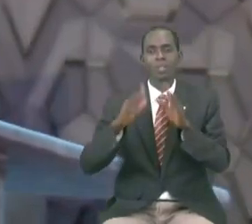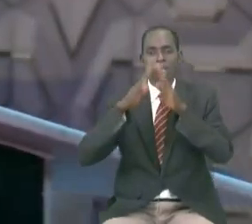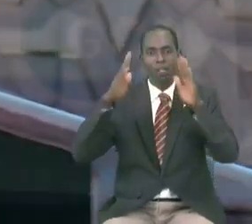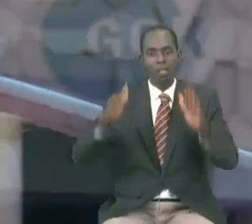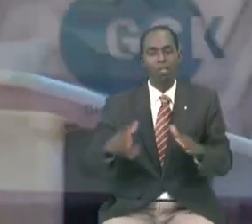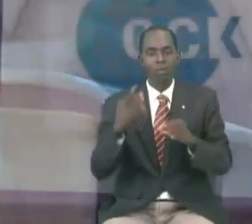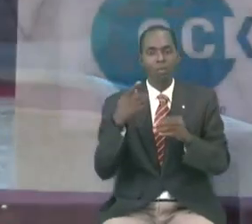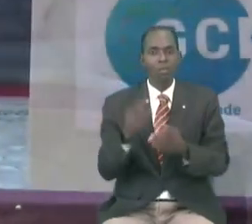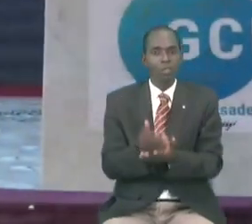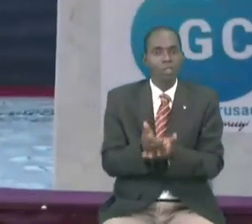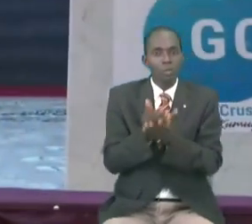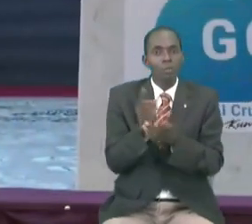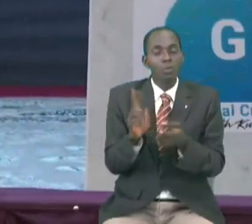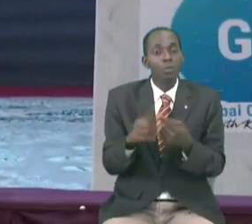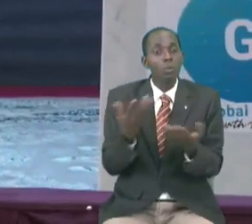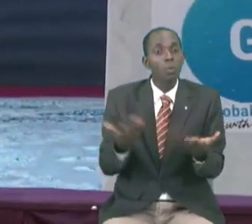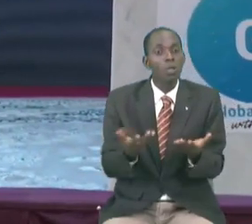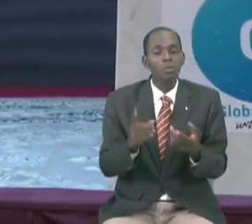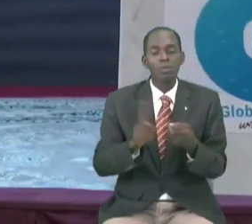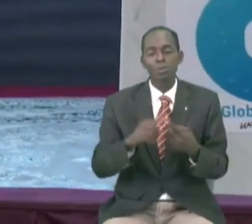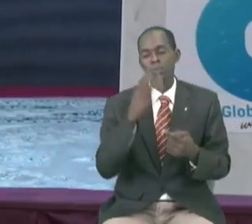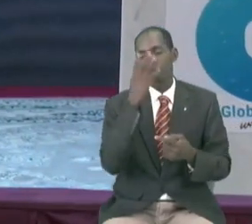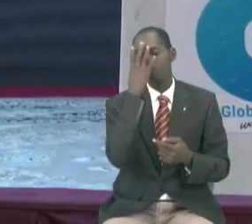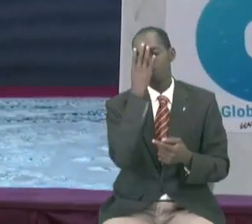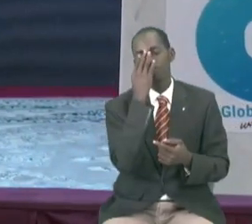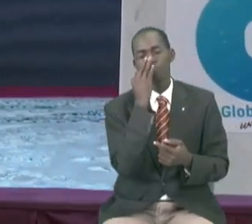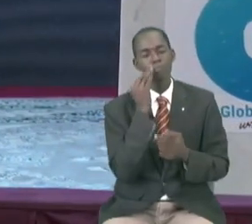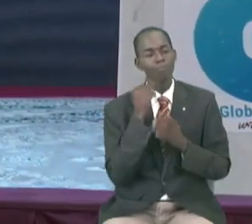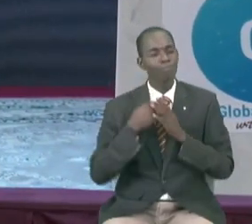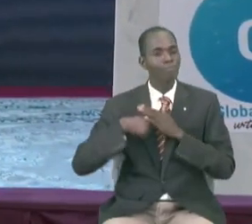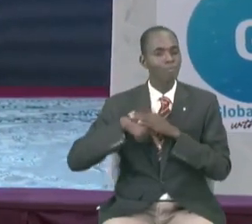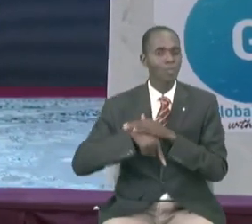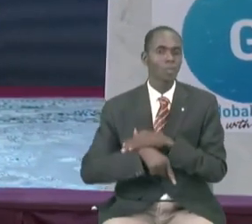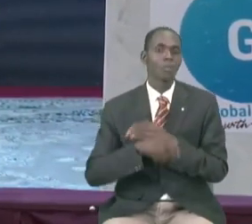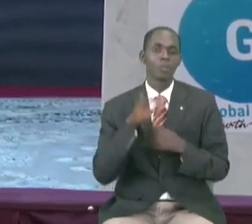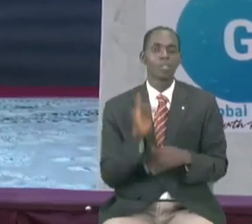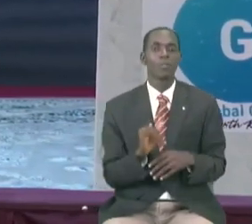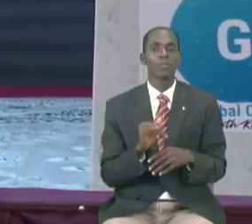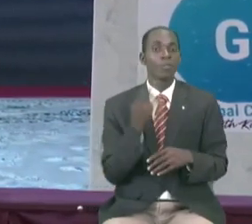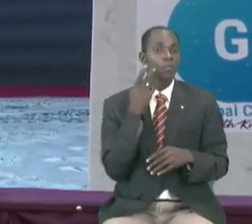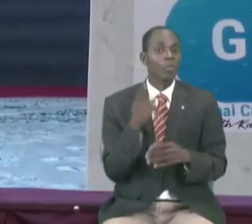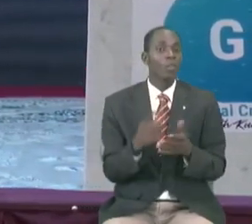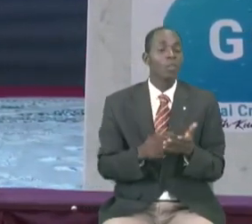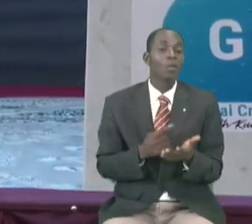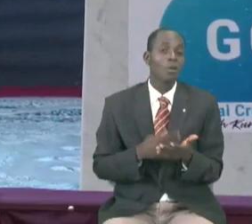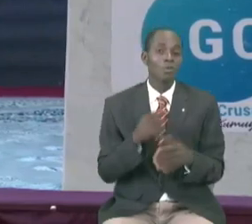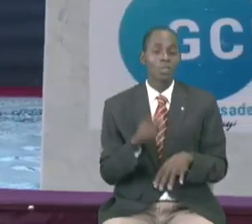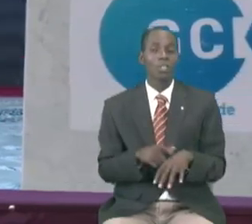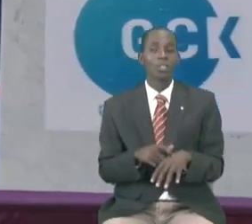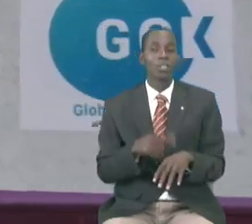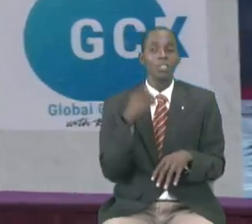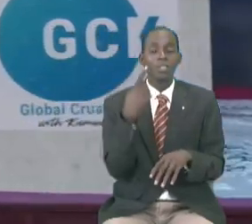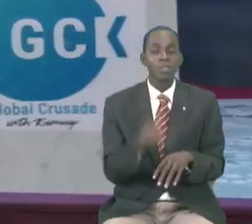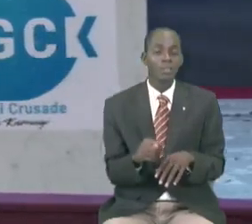cause of our problem, while we're crying and praying and fasting and seeking the face of the